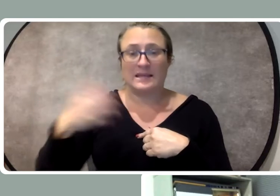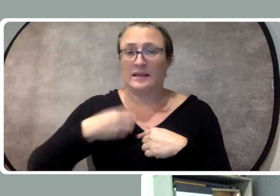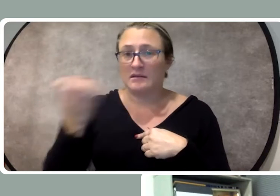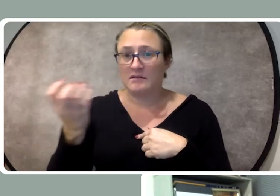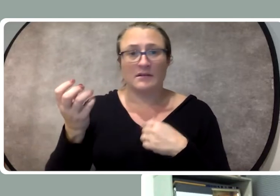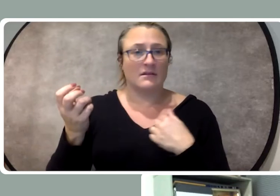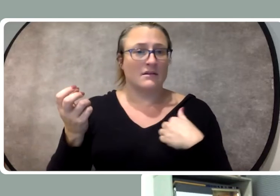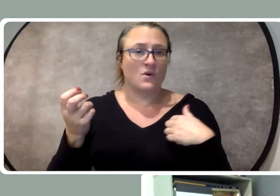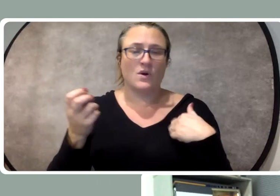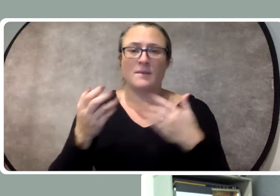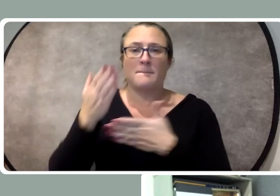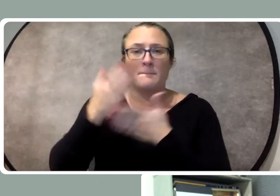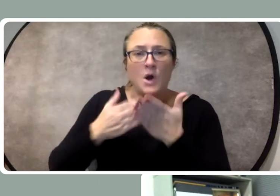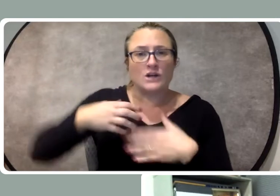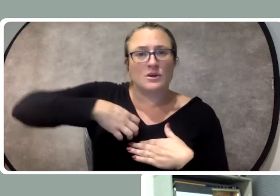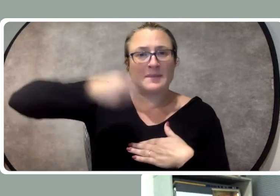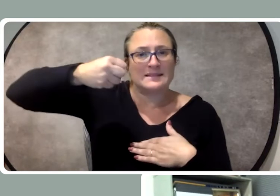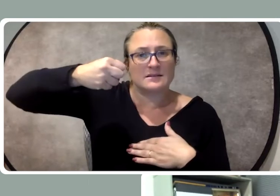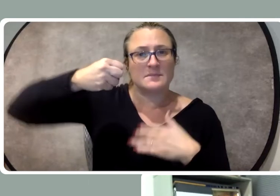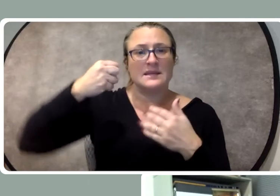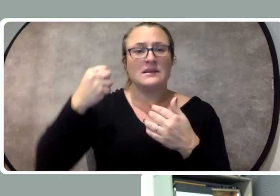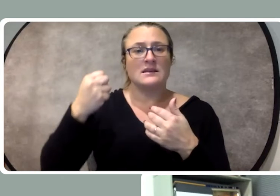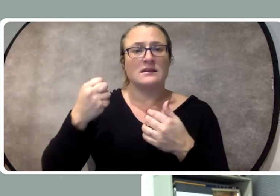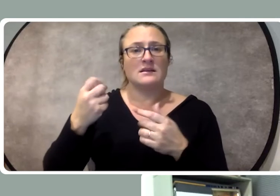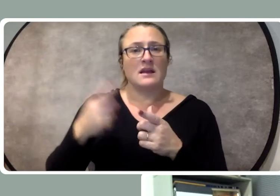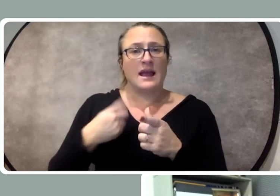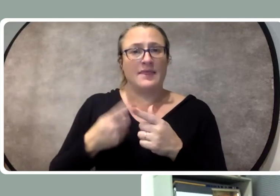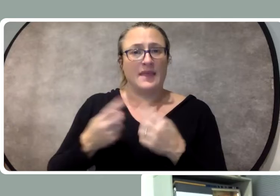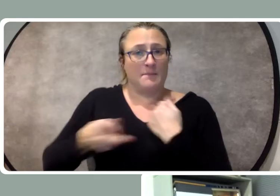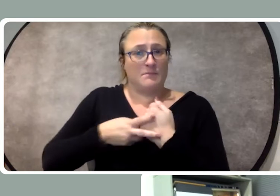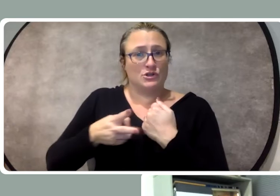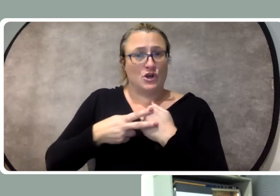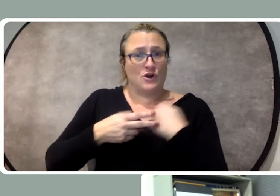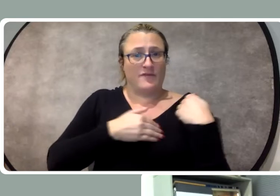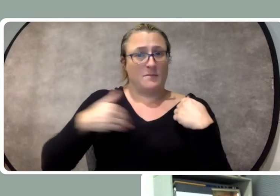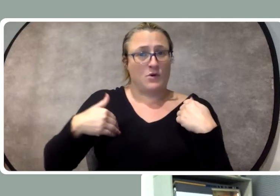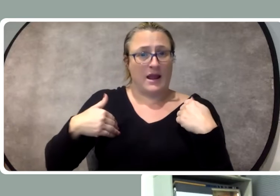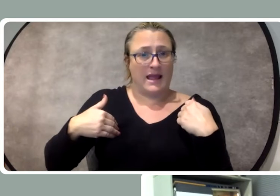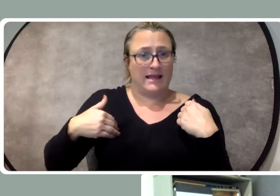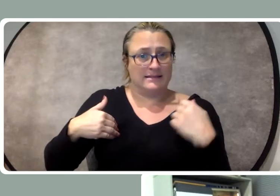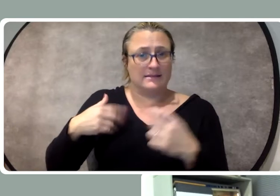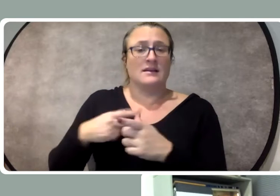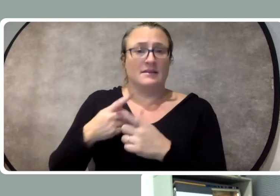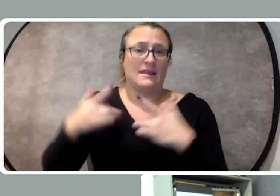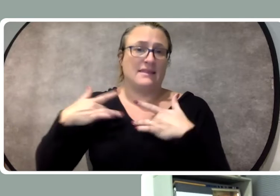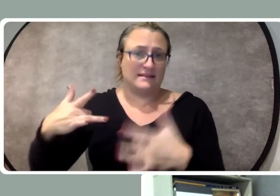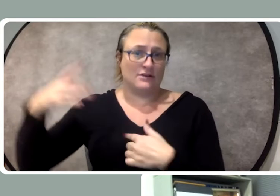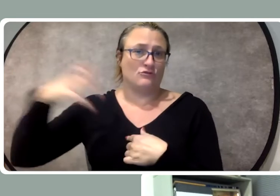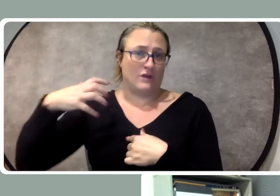otherwise known as a partial mastectomy, and is able to preserve the breast, that usually goes hand in hand with